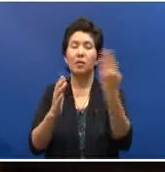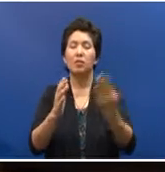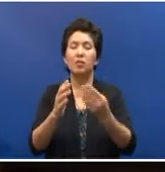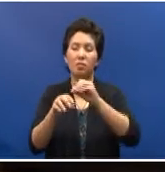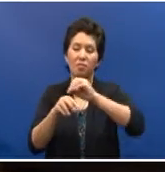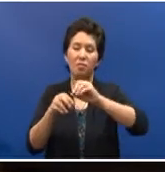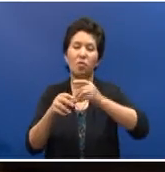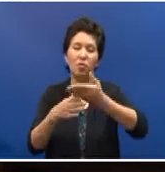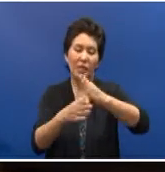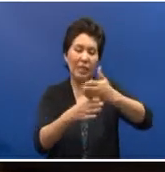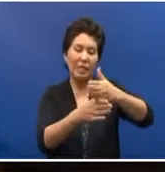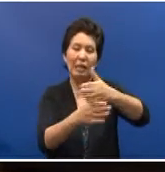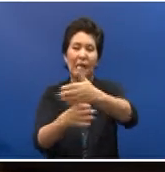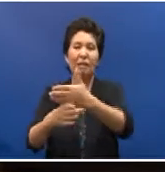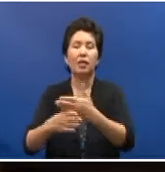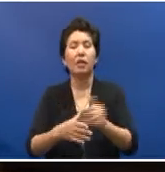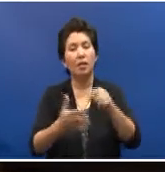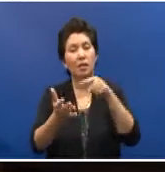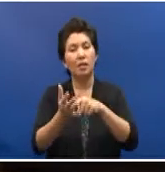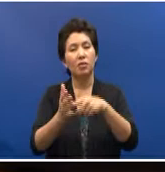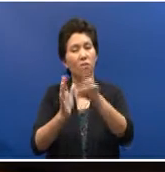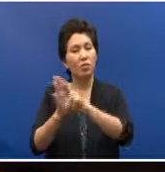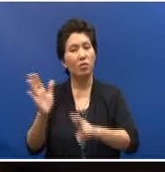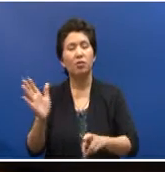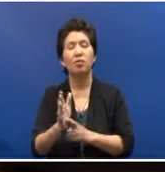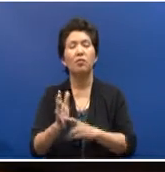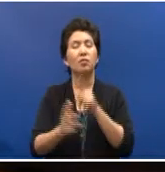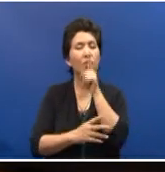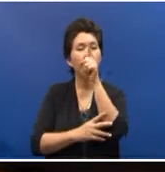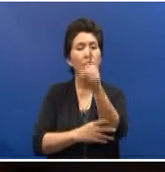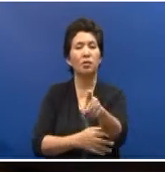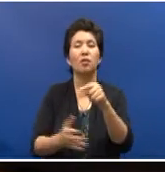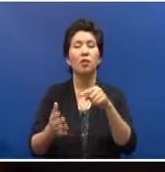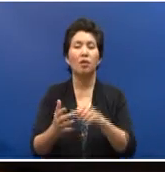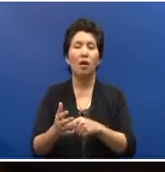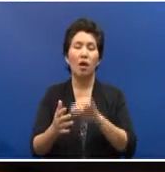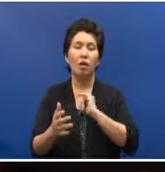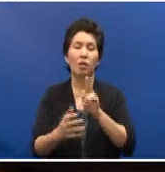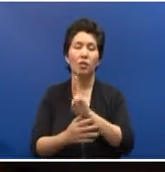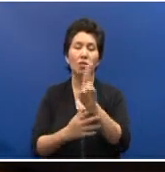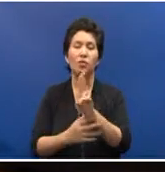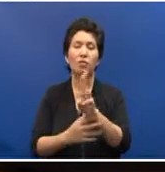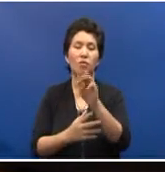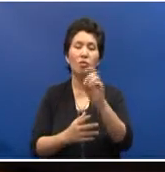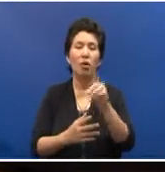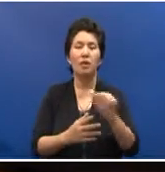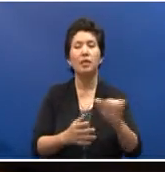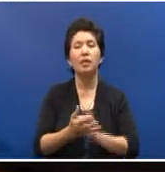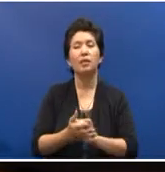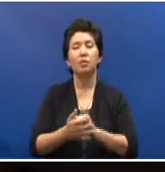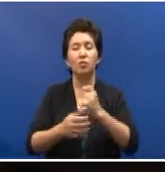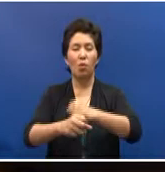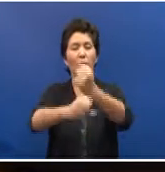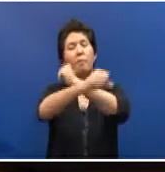distribution. So these rules ensure that those resources are used widely so as to